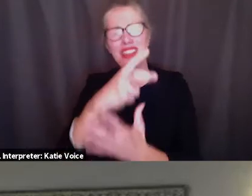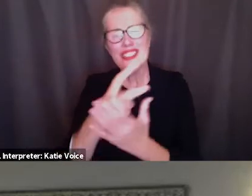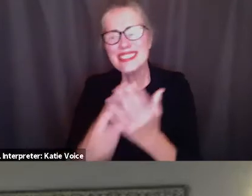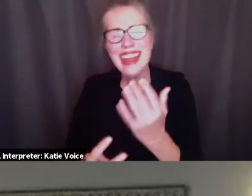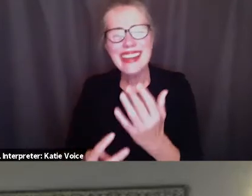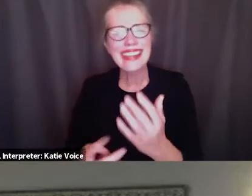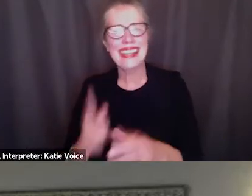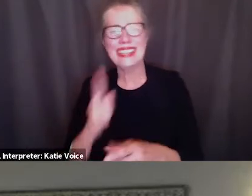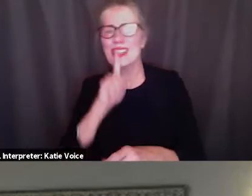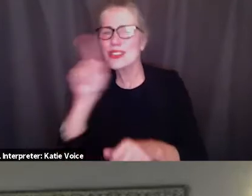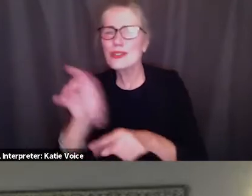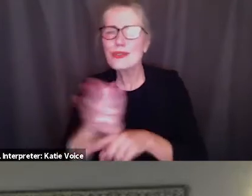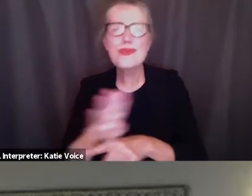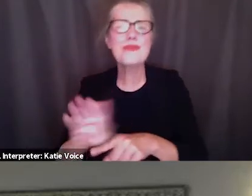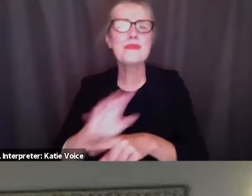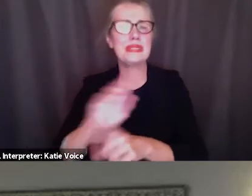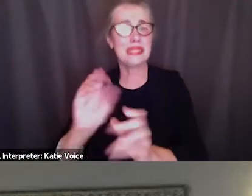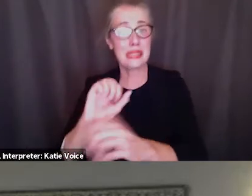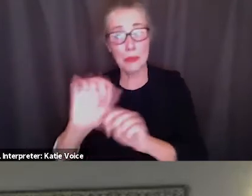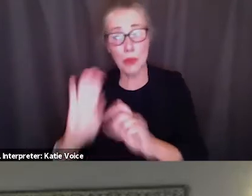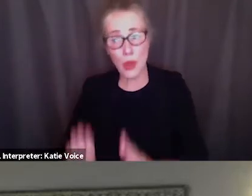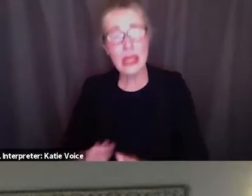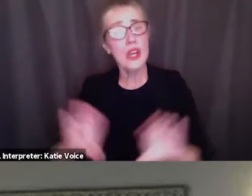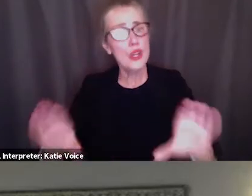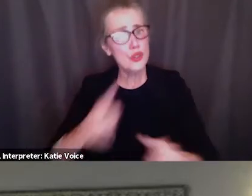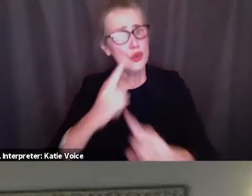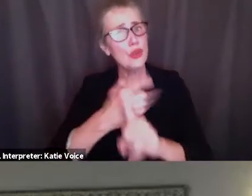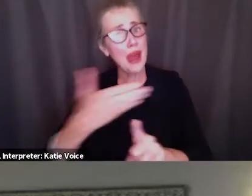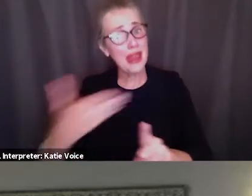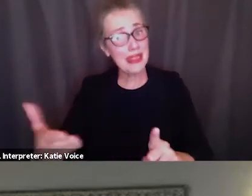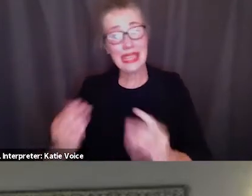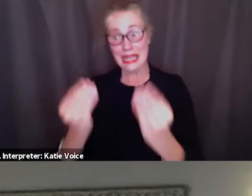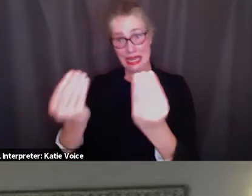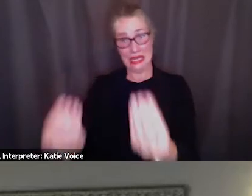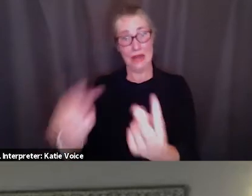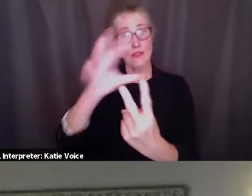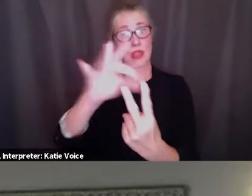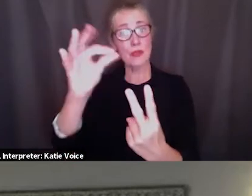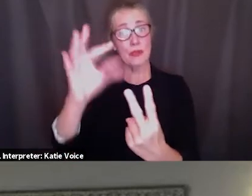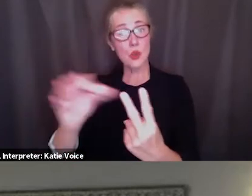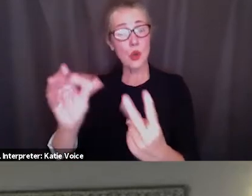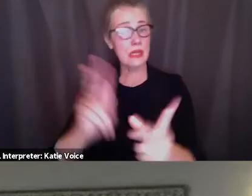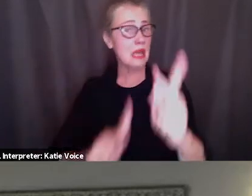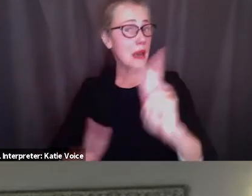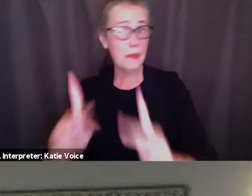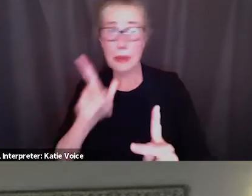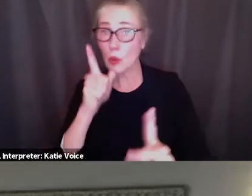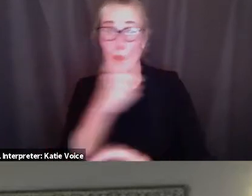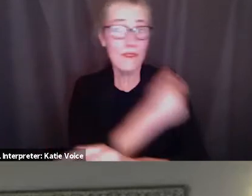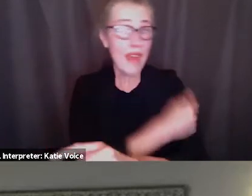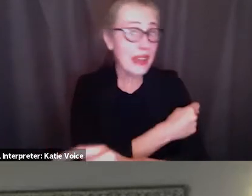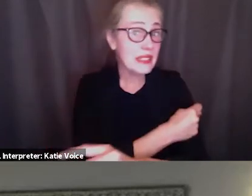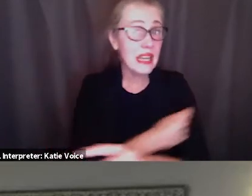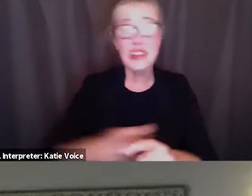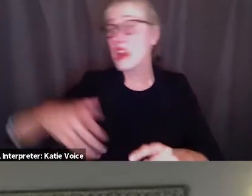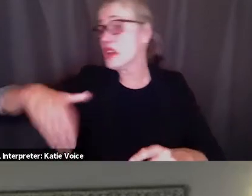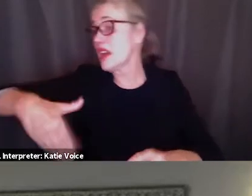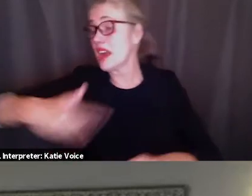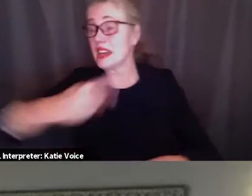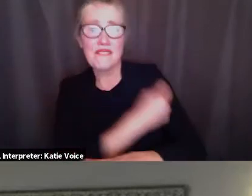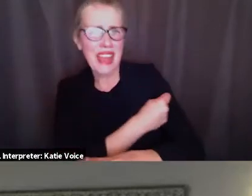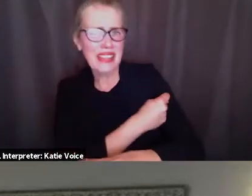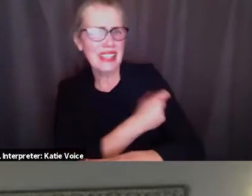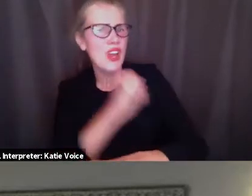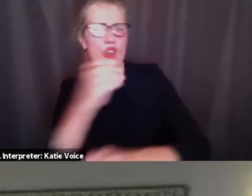the choice for all our members, vaccinated and unvaccinated, the ability to stop being divided by